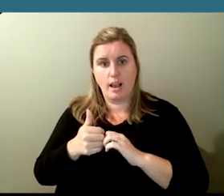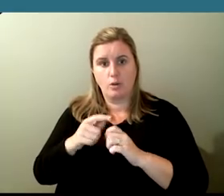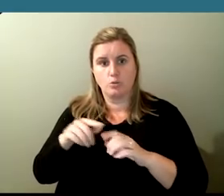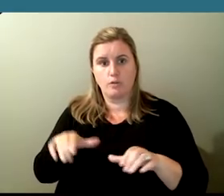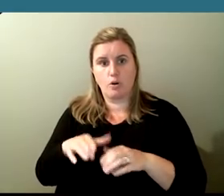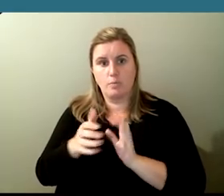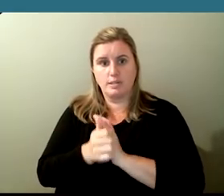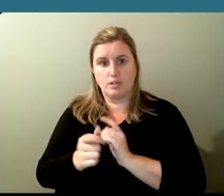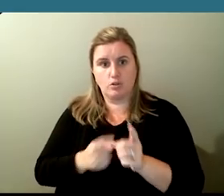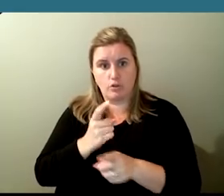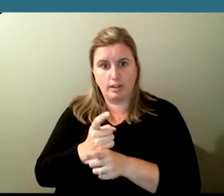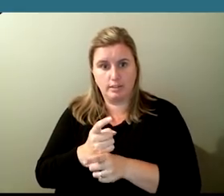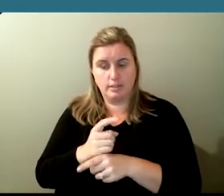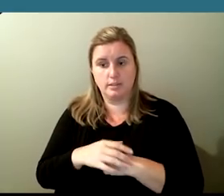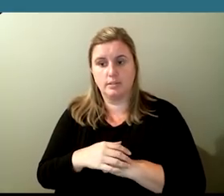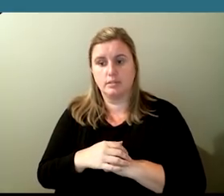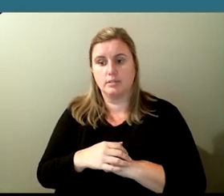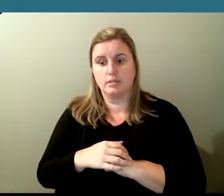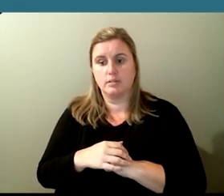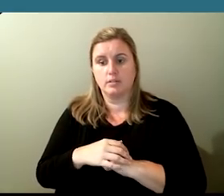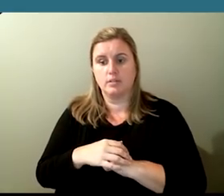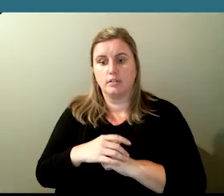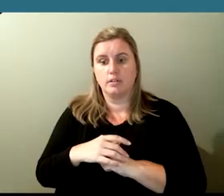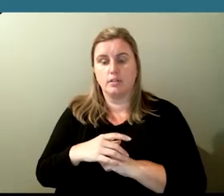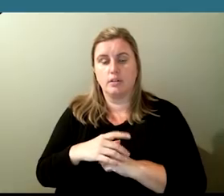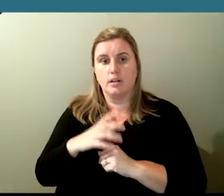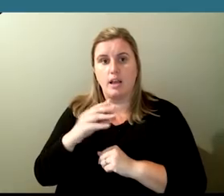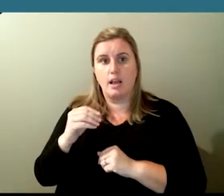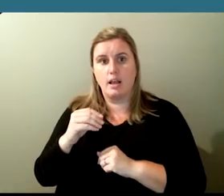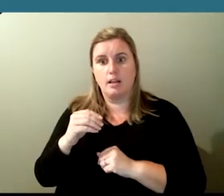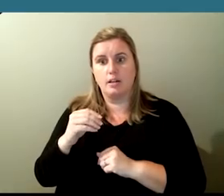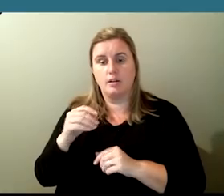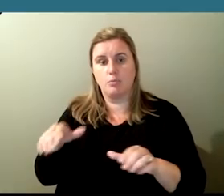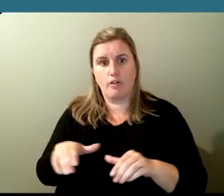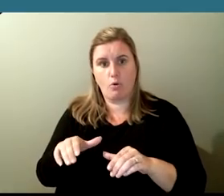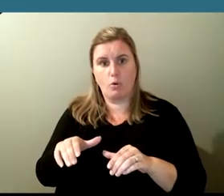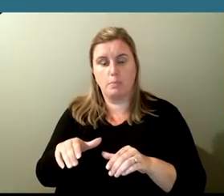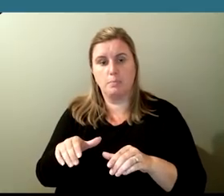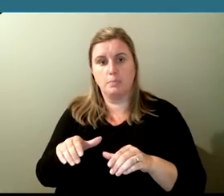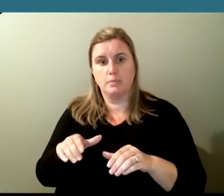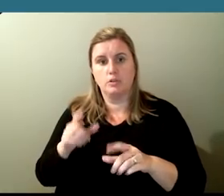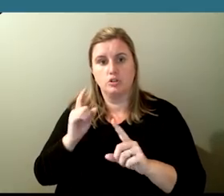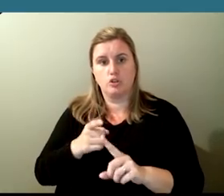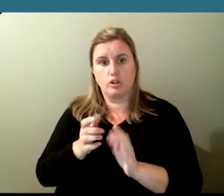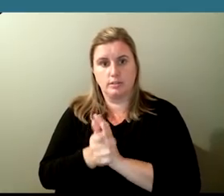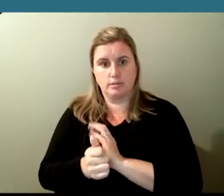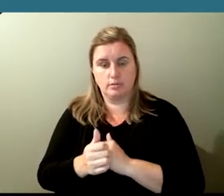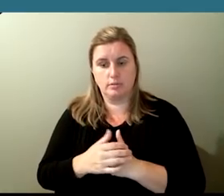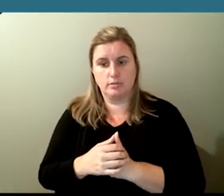skill correctly for incorrectly performed target skills.